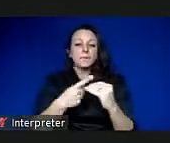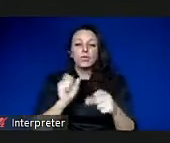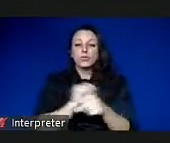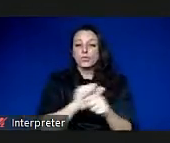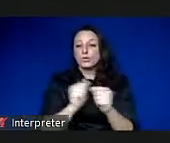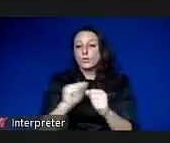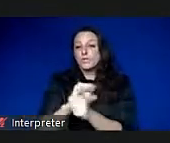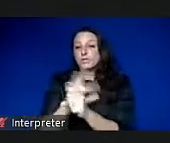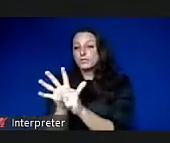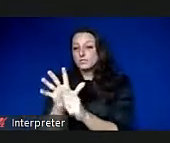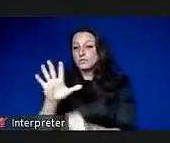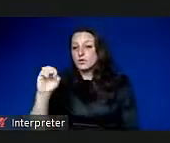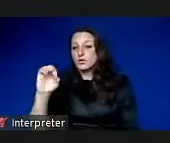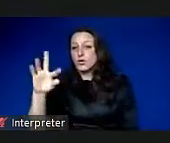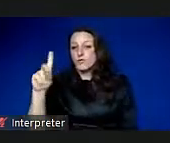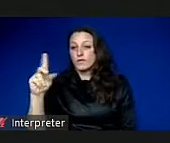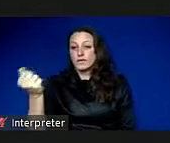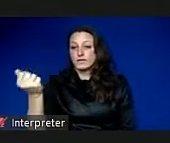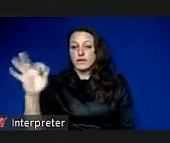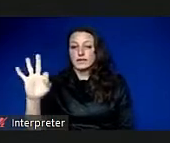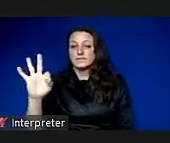COVID-19 residential care strike team.